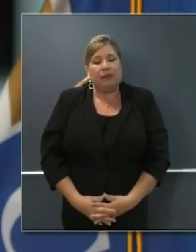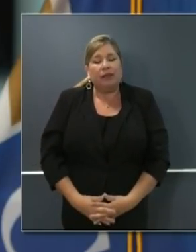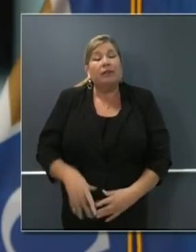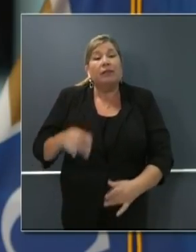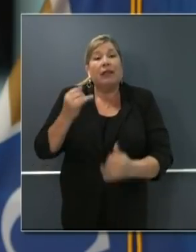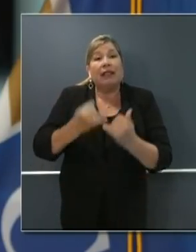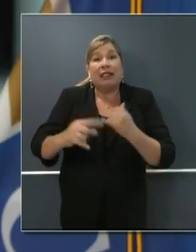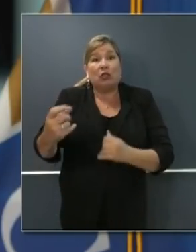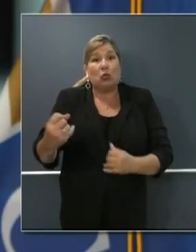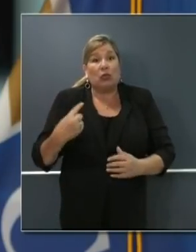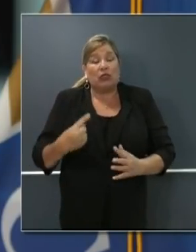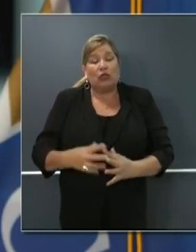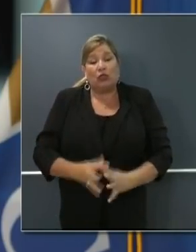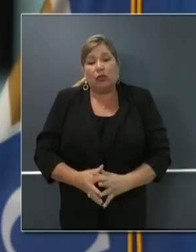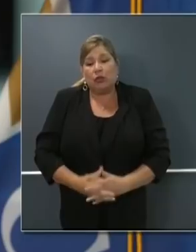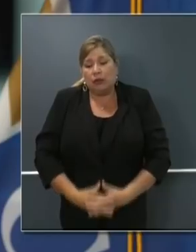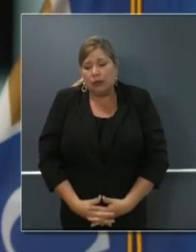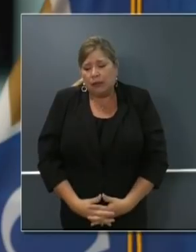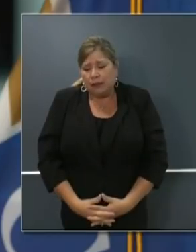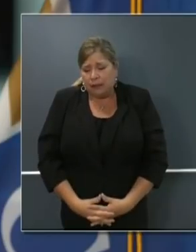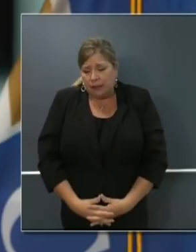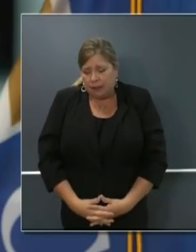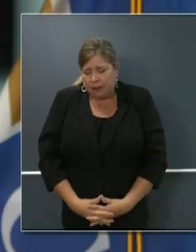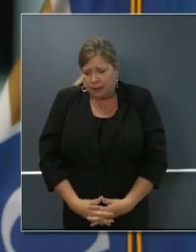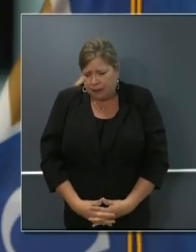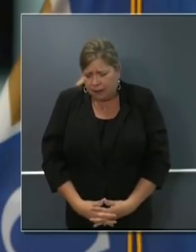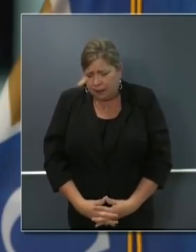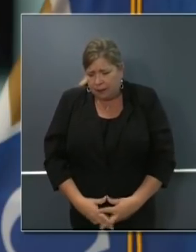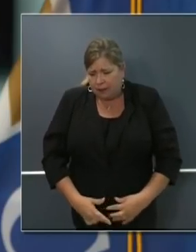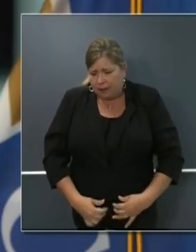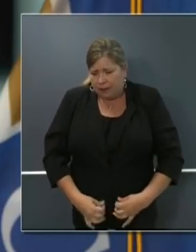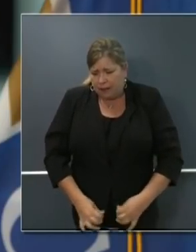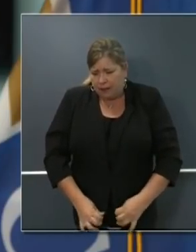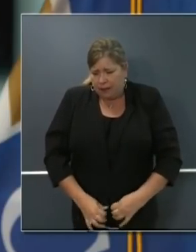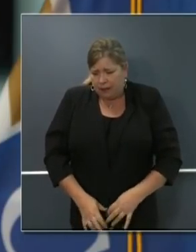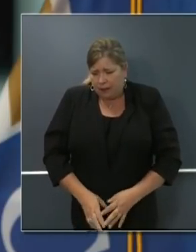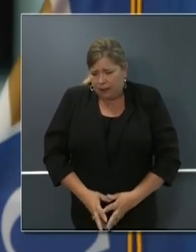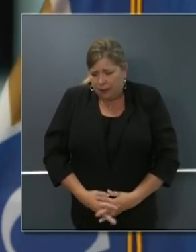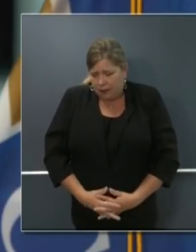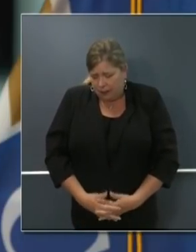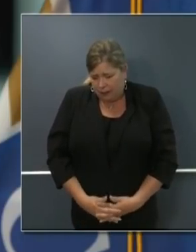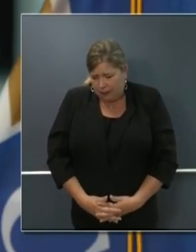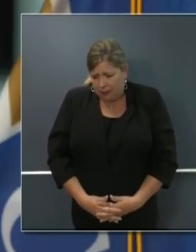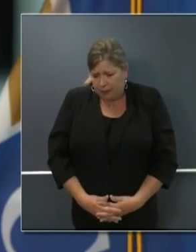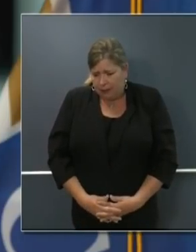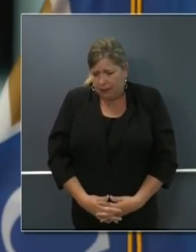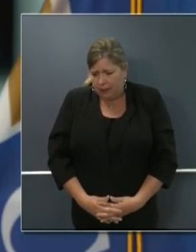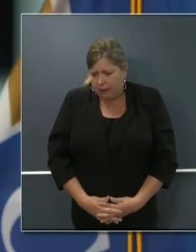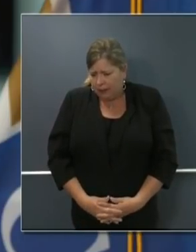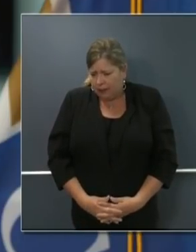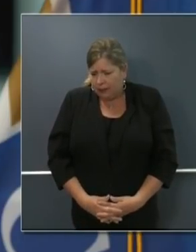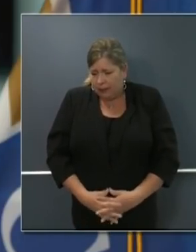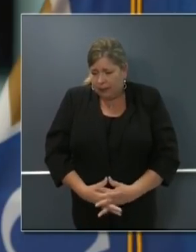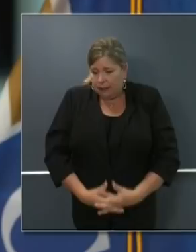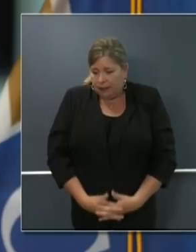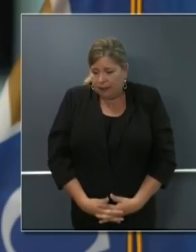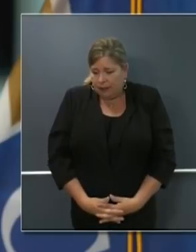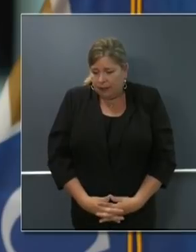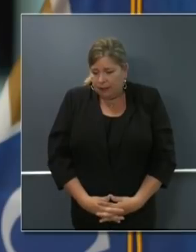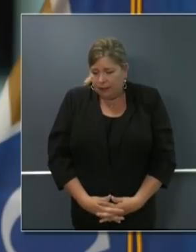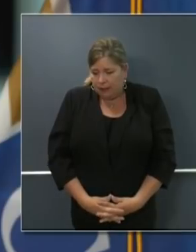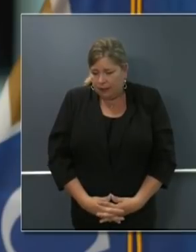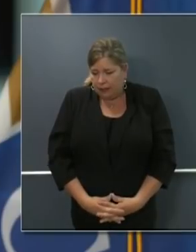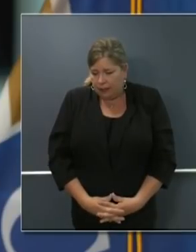Hi, Governor. Tesla CEO Elon Musk yesterday on an earnings call described the state's stay-at-home orders